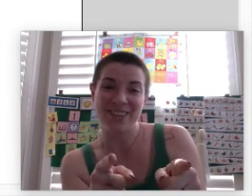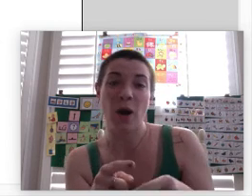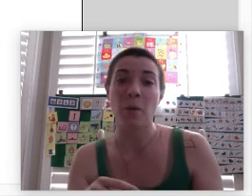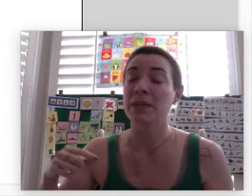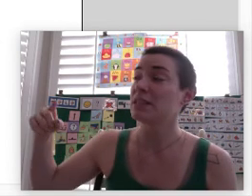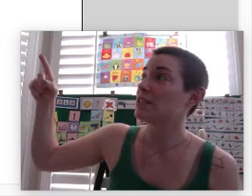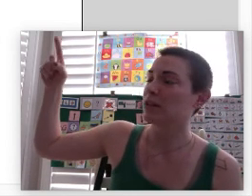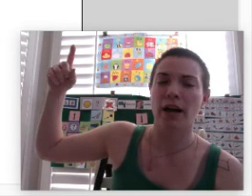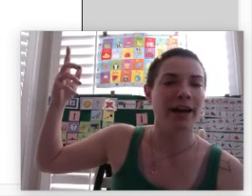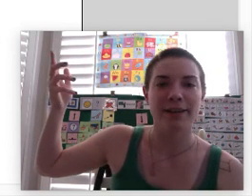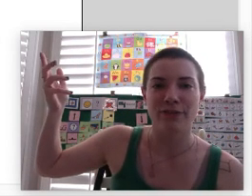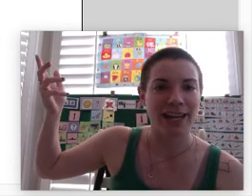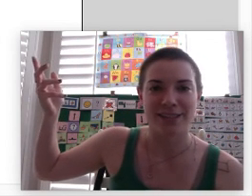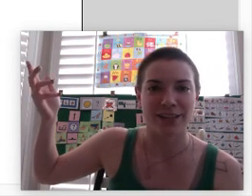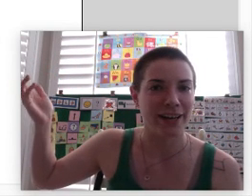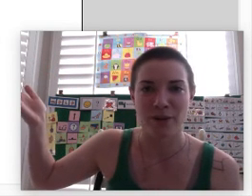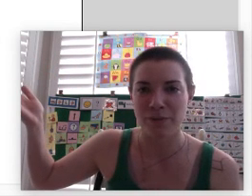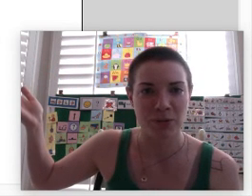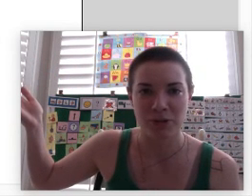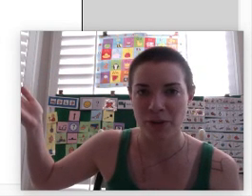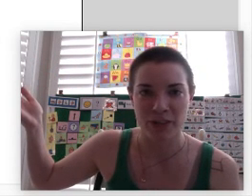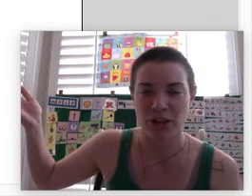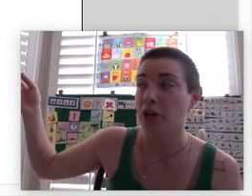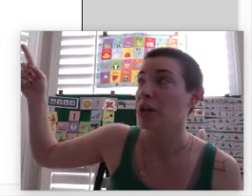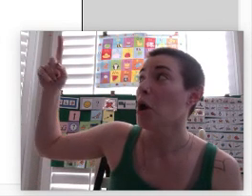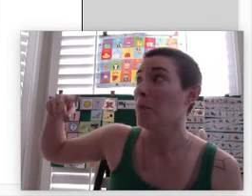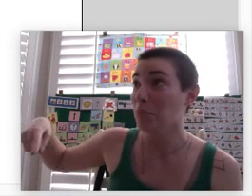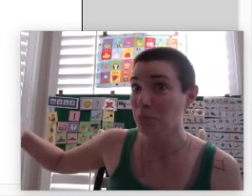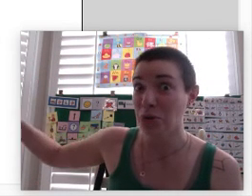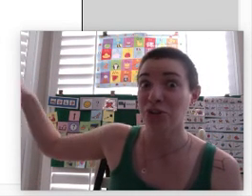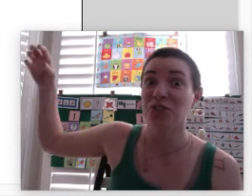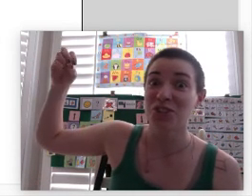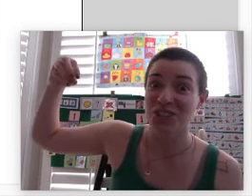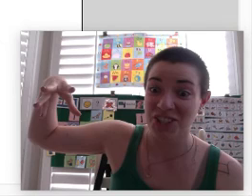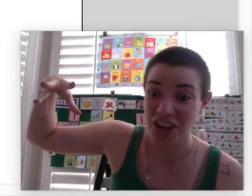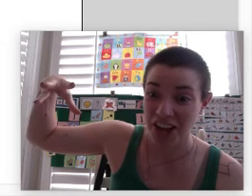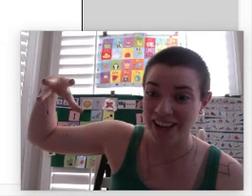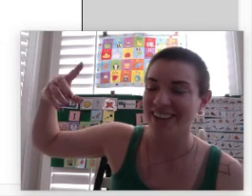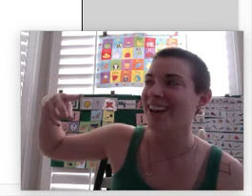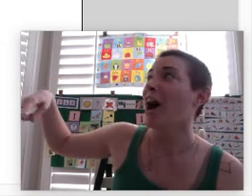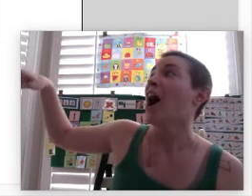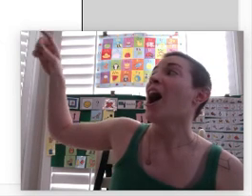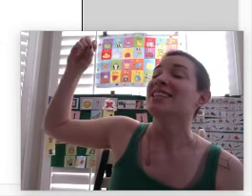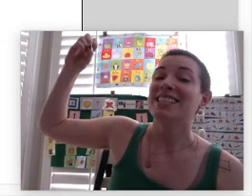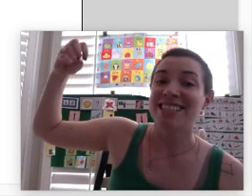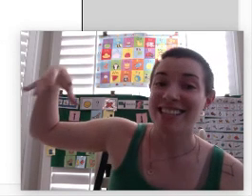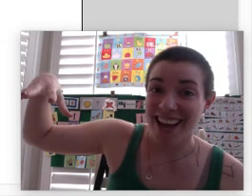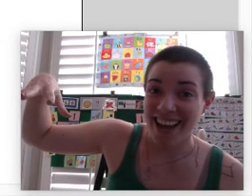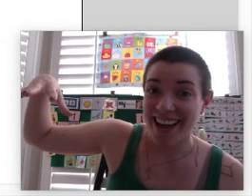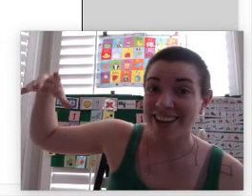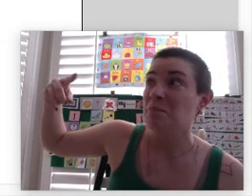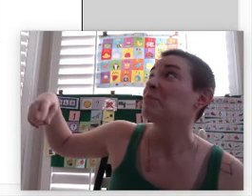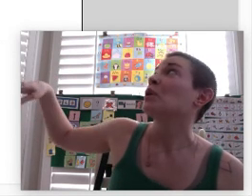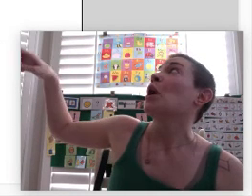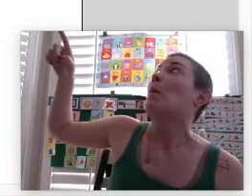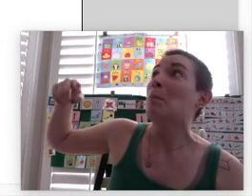you. Oh, Mr. I got faster. I know I'm supposed to be going slowly. Mr. Sun,